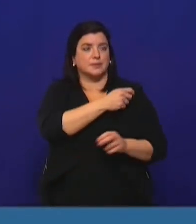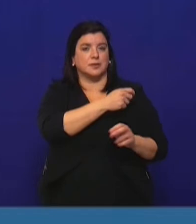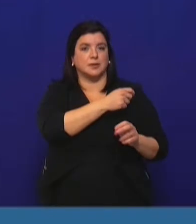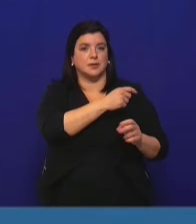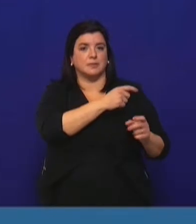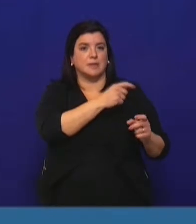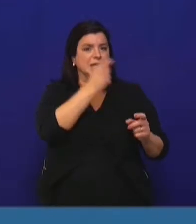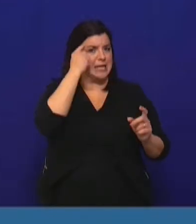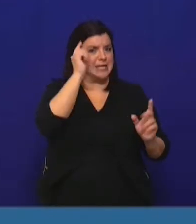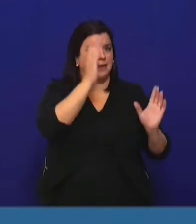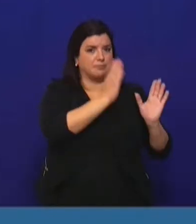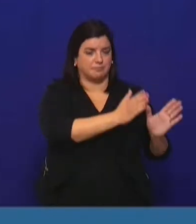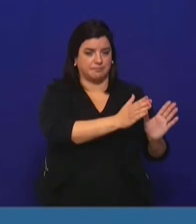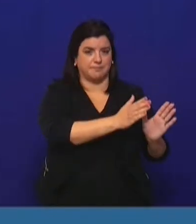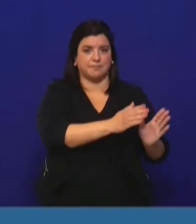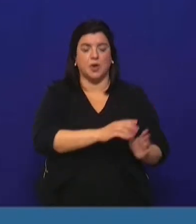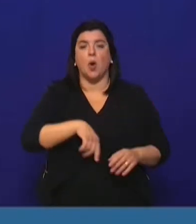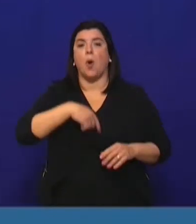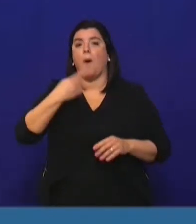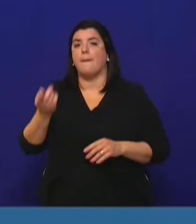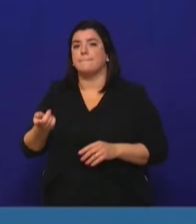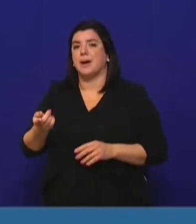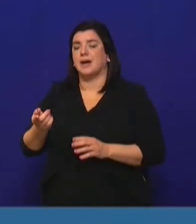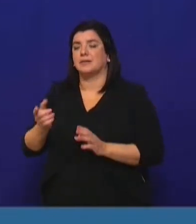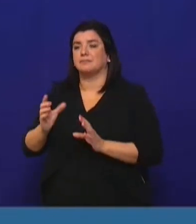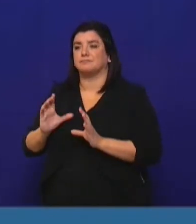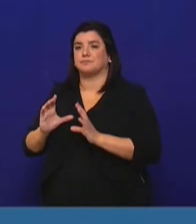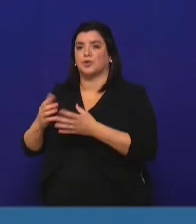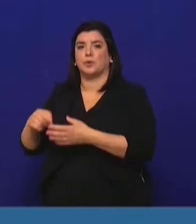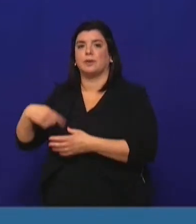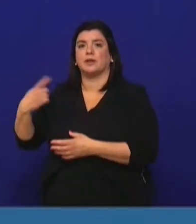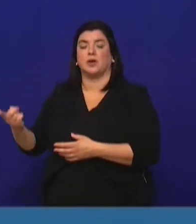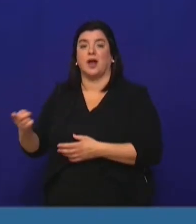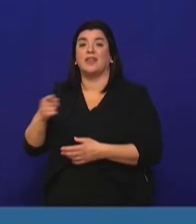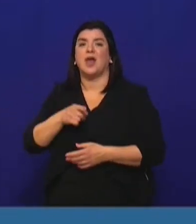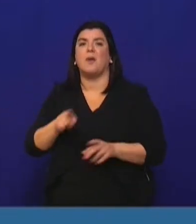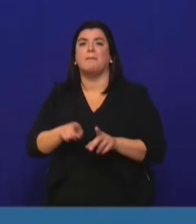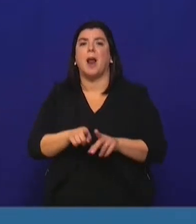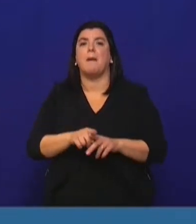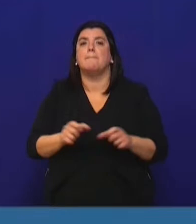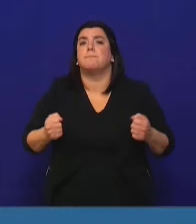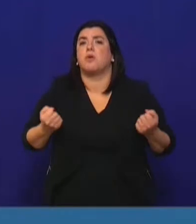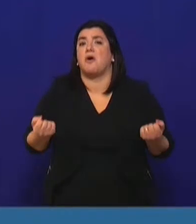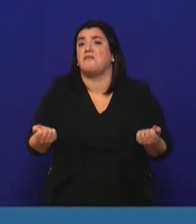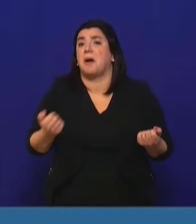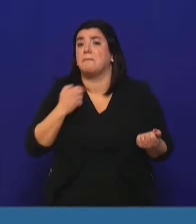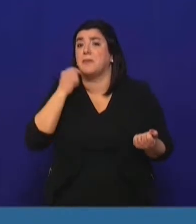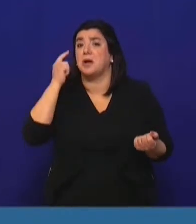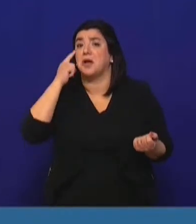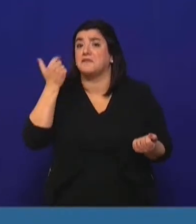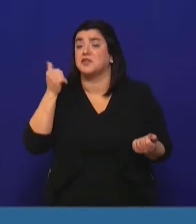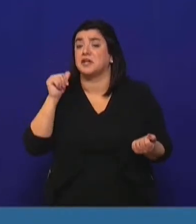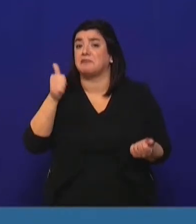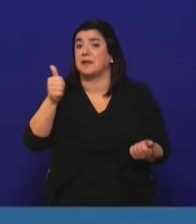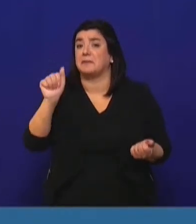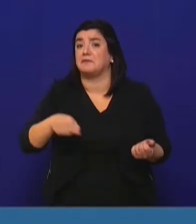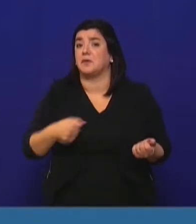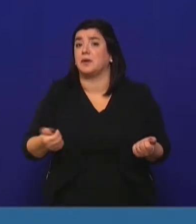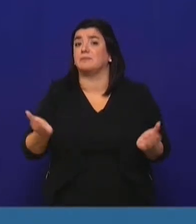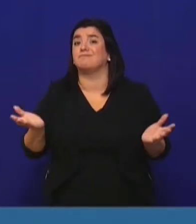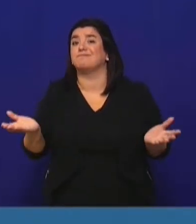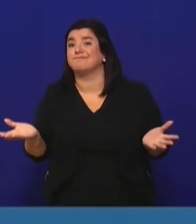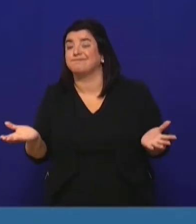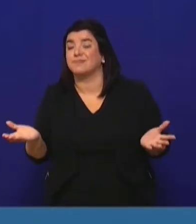Dawn huma tip ta' clinical trials li jkunu għaddejjin f'dawn il-pajjiżi fejn inti tkun qed tagħmel dawn it-trials